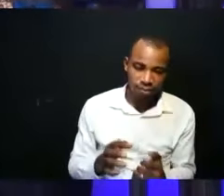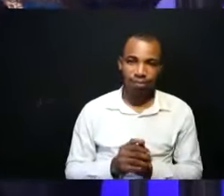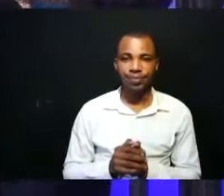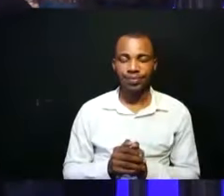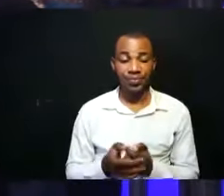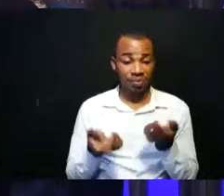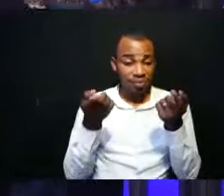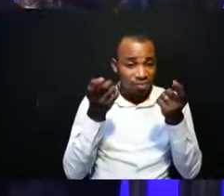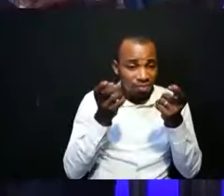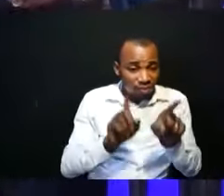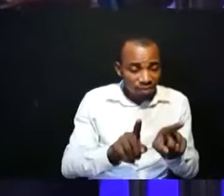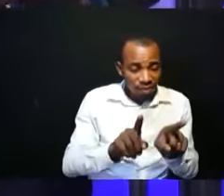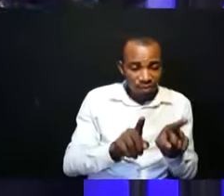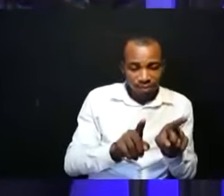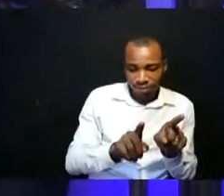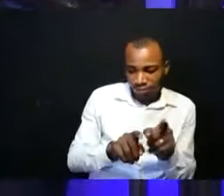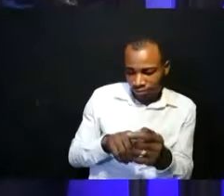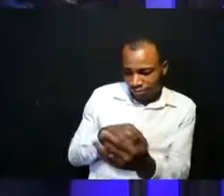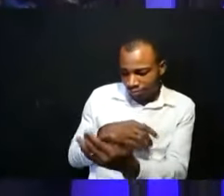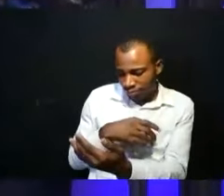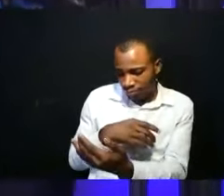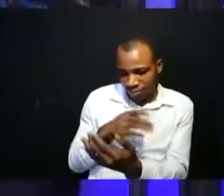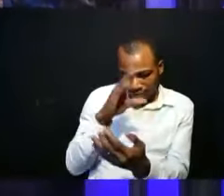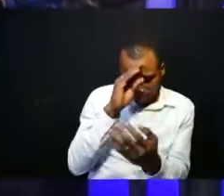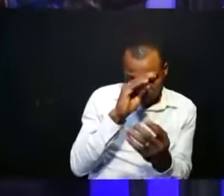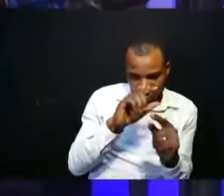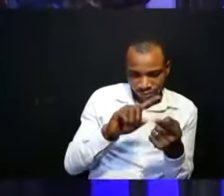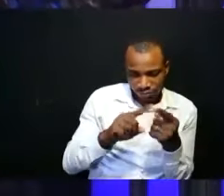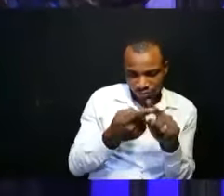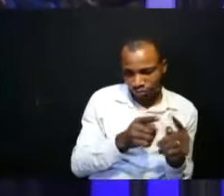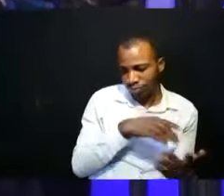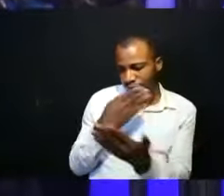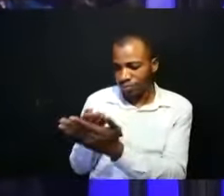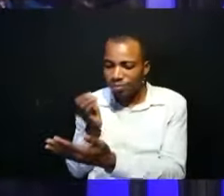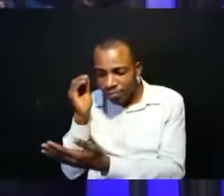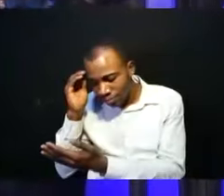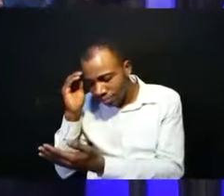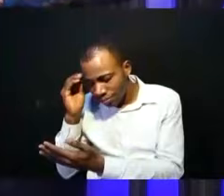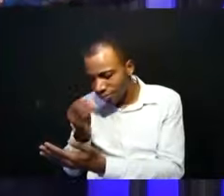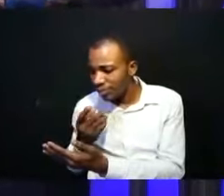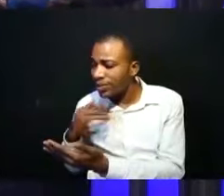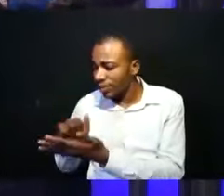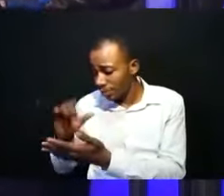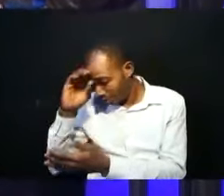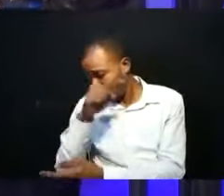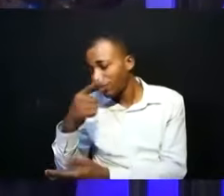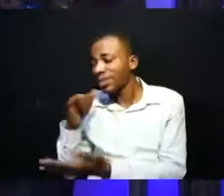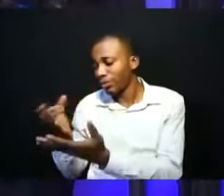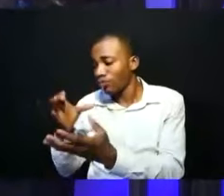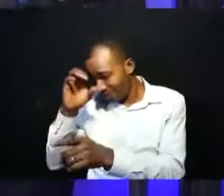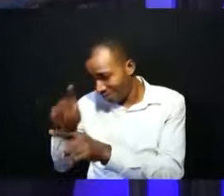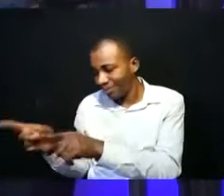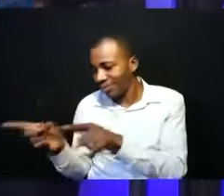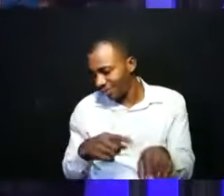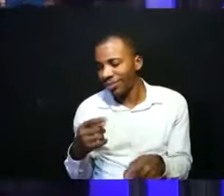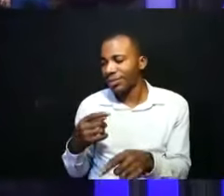When they went back and they had to go and fetch some more food, the old man said, I'm not going to allow Benjamin to leave so that you come and tell me another